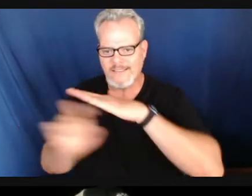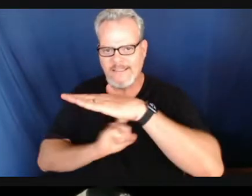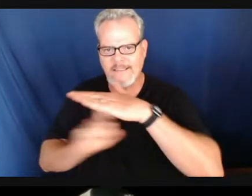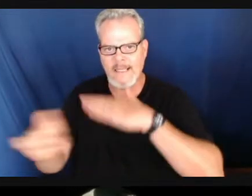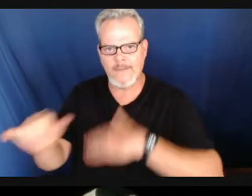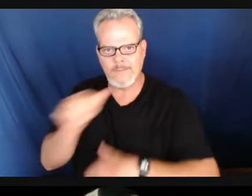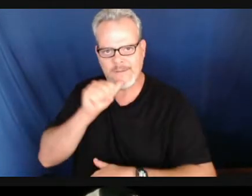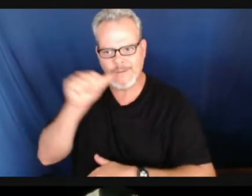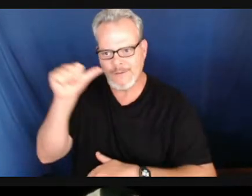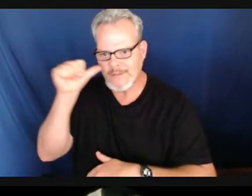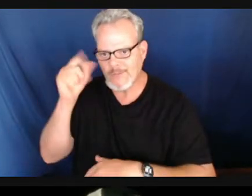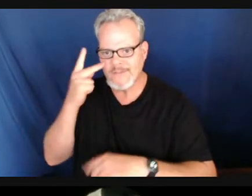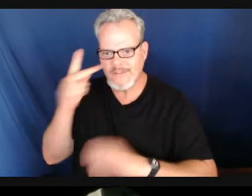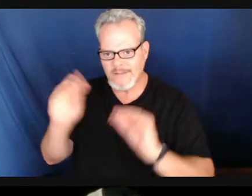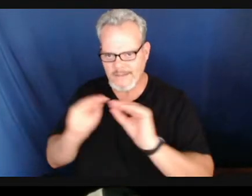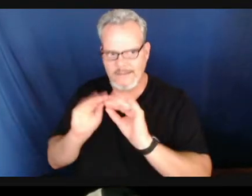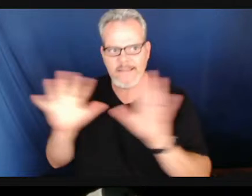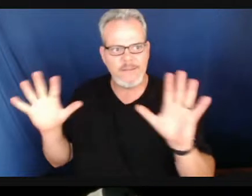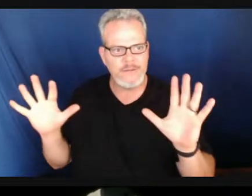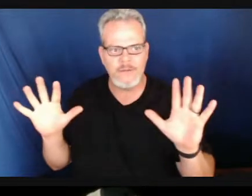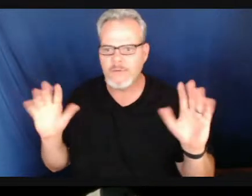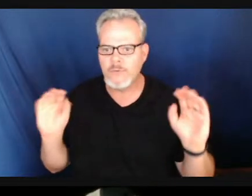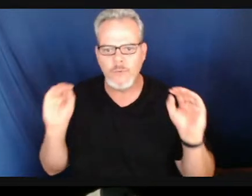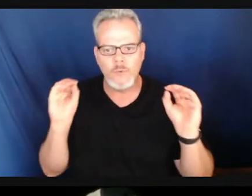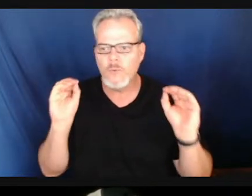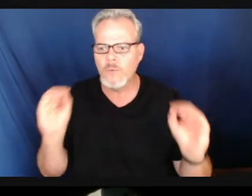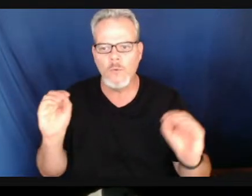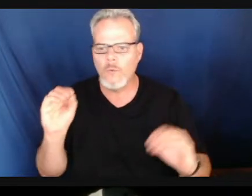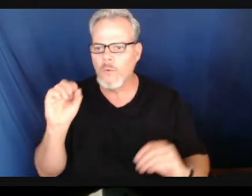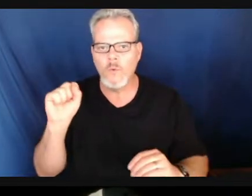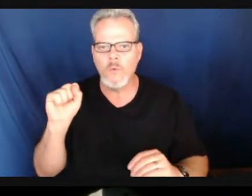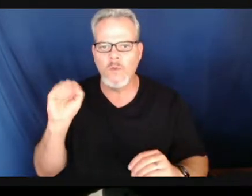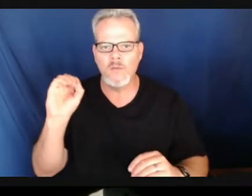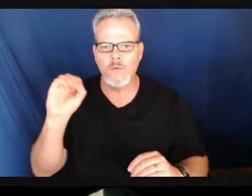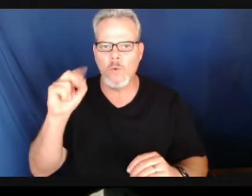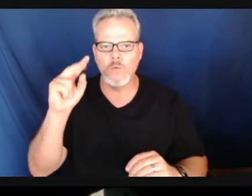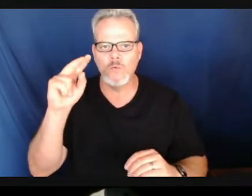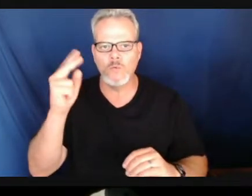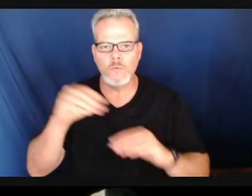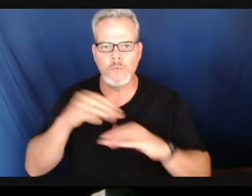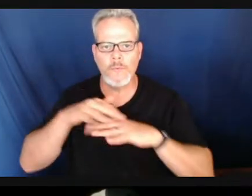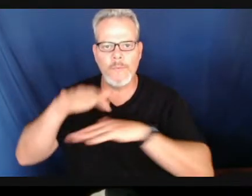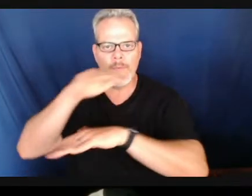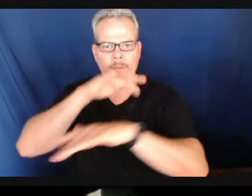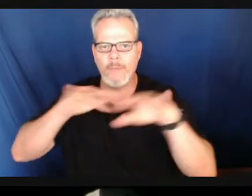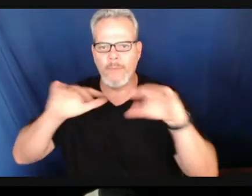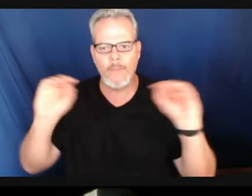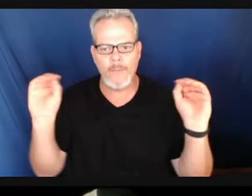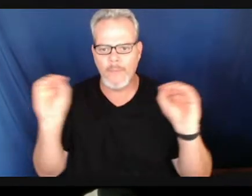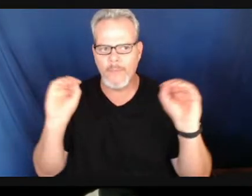clear. No real SO2 emission there. We go back, let's see here,